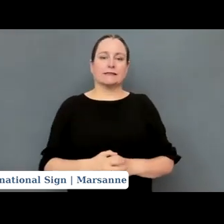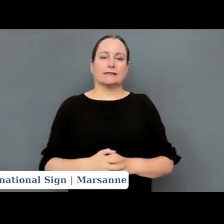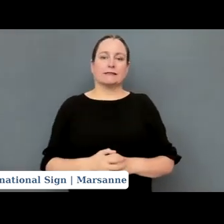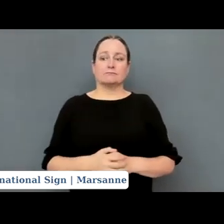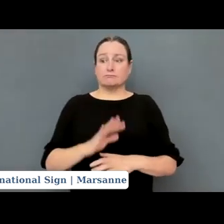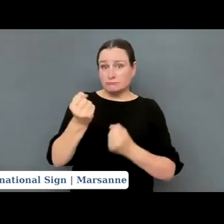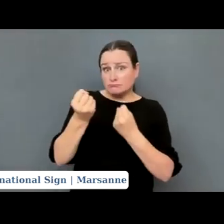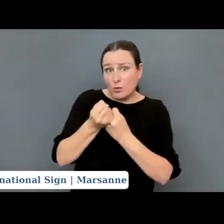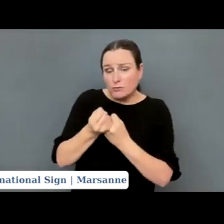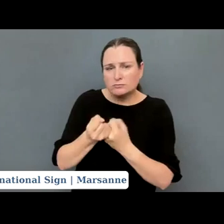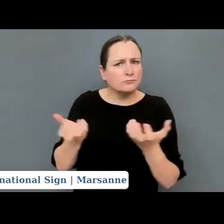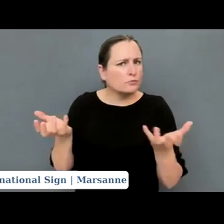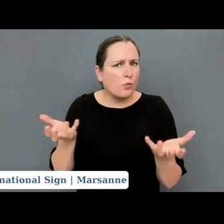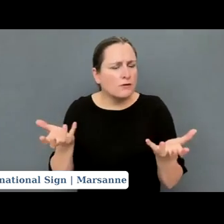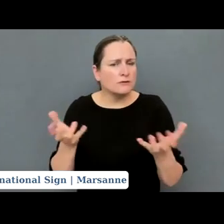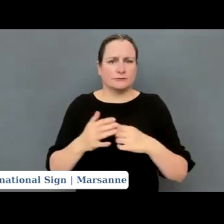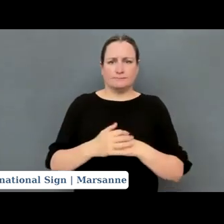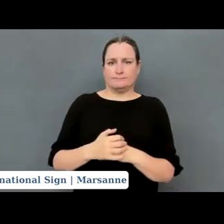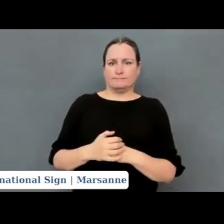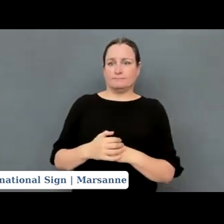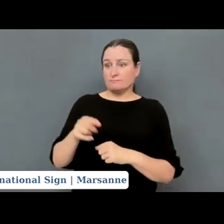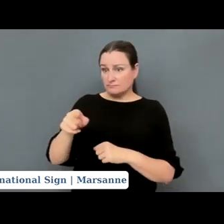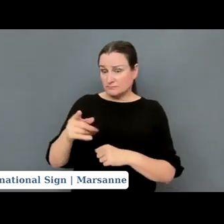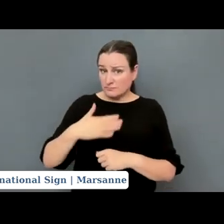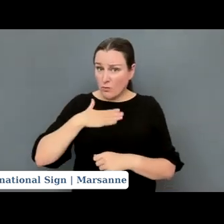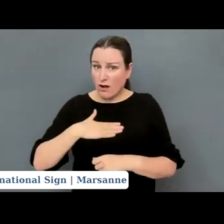supported and to gain access to those programs.